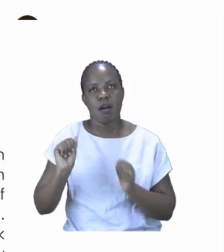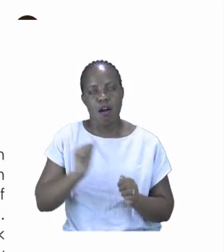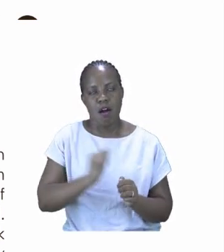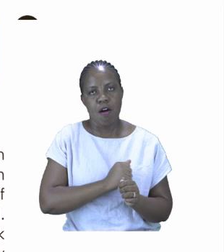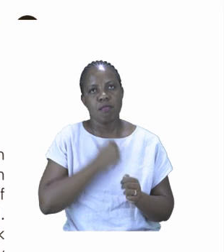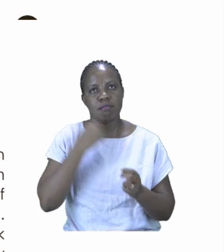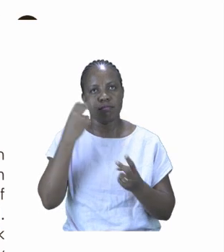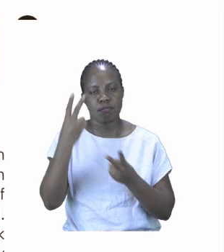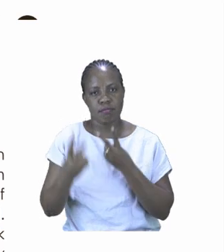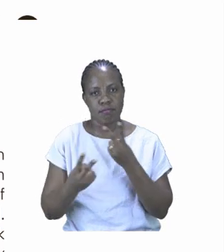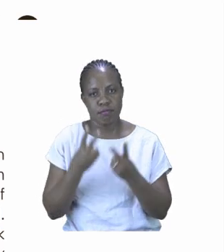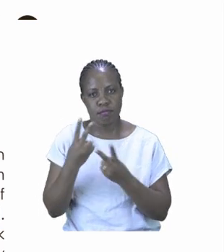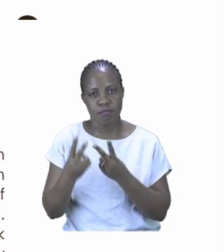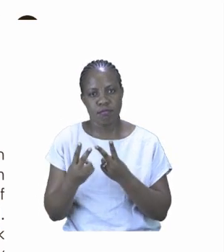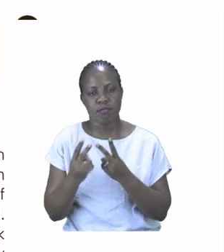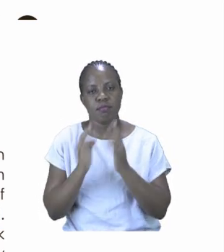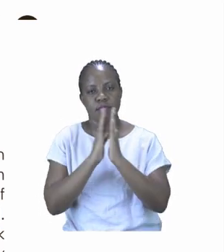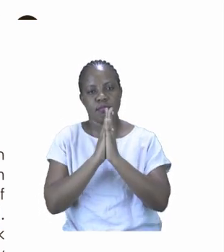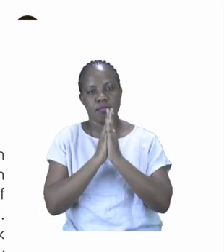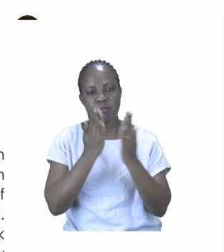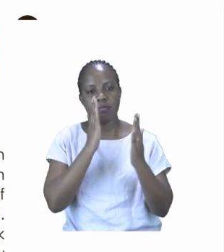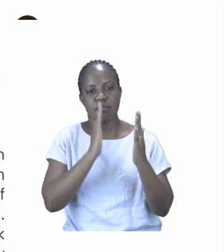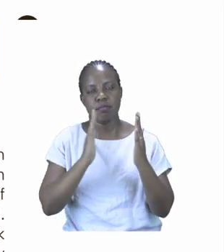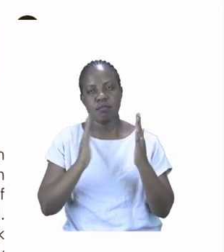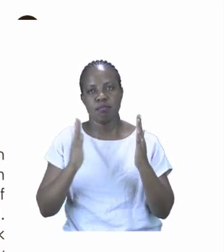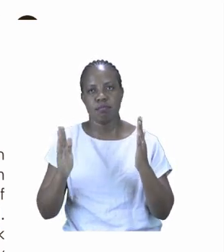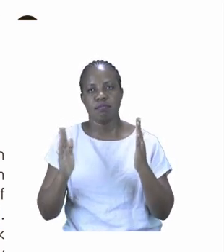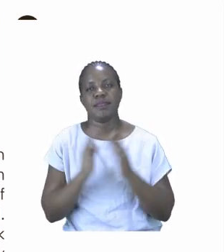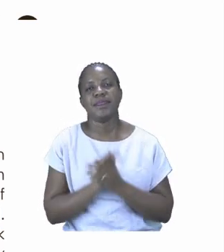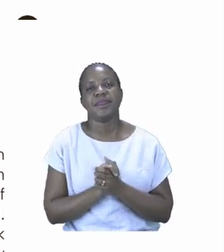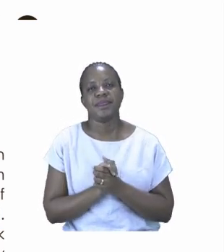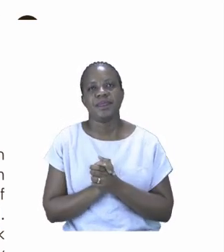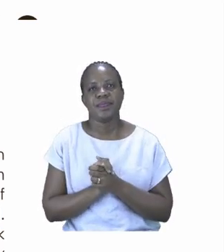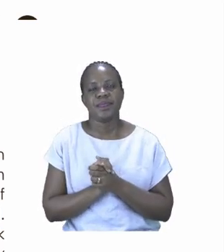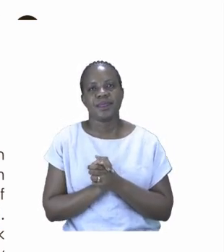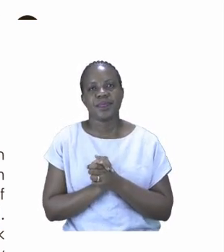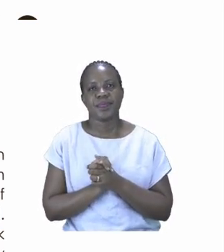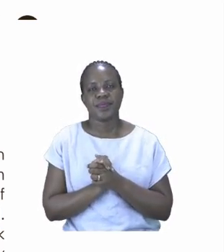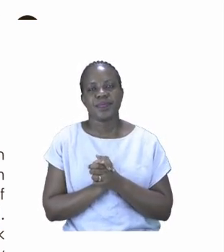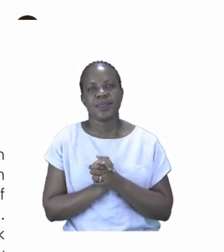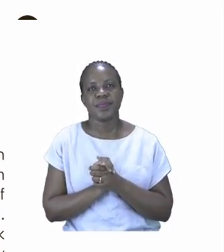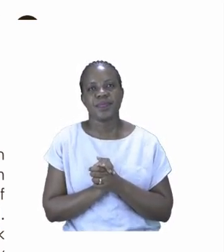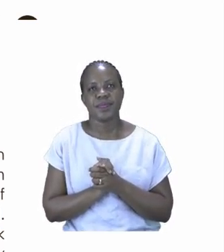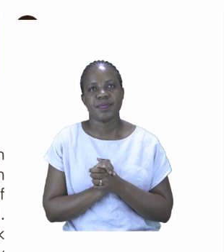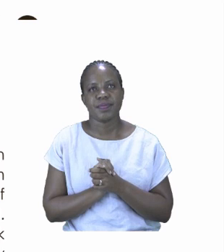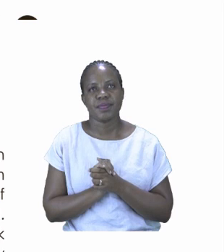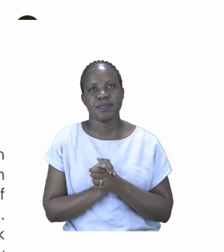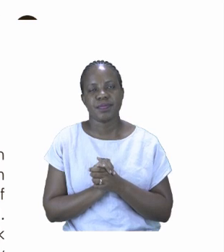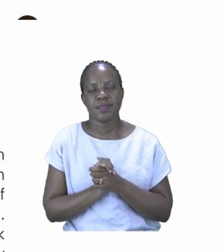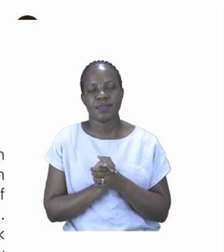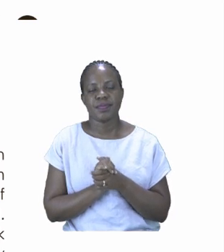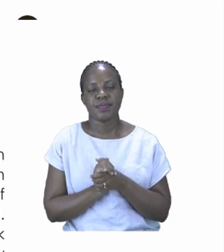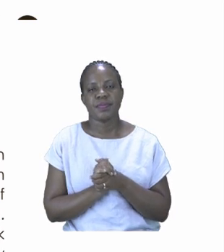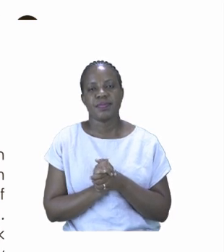Visit to the Library. Are you ready? Let us